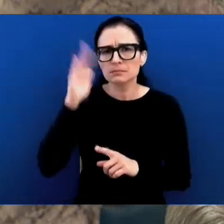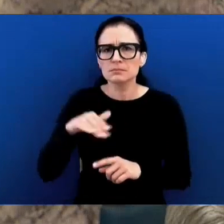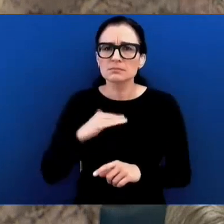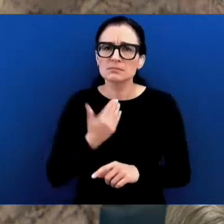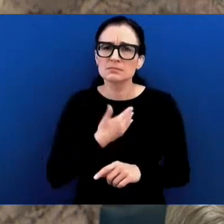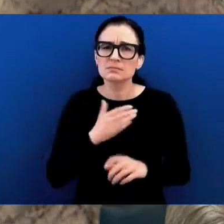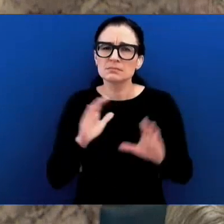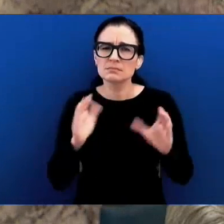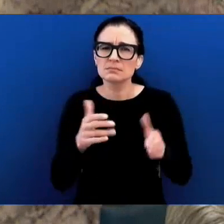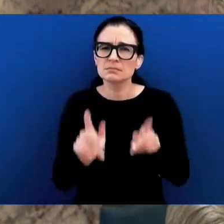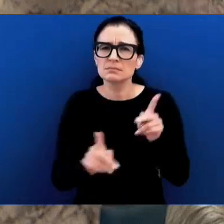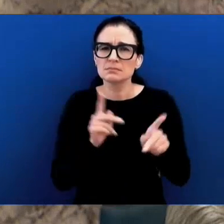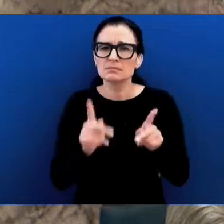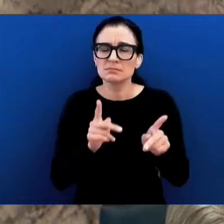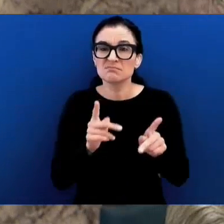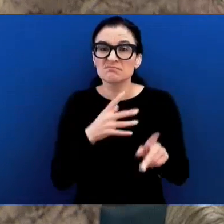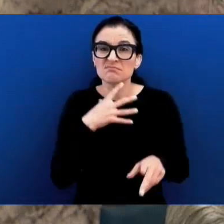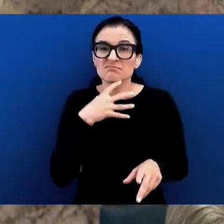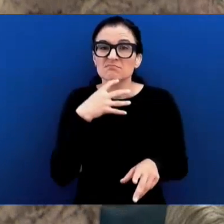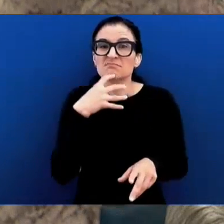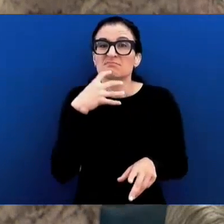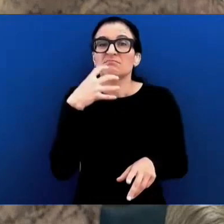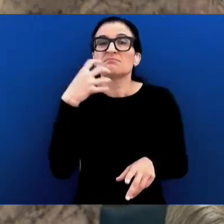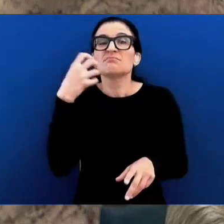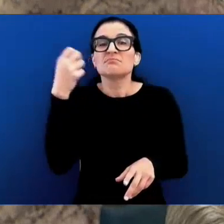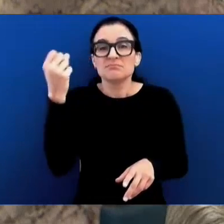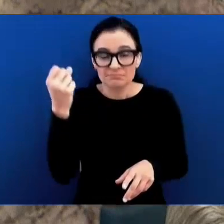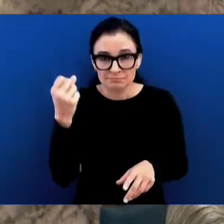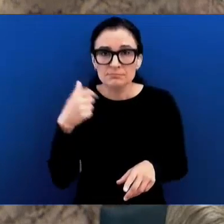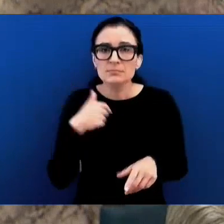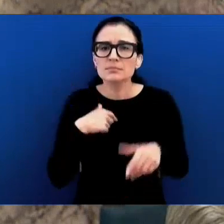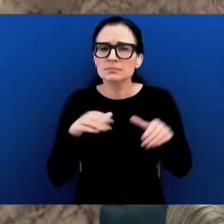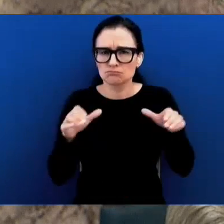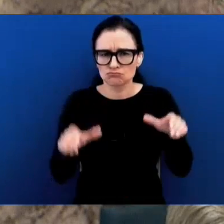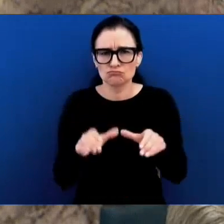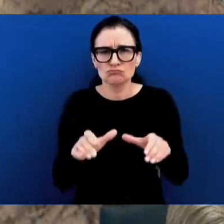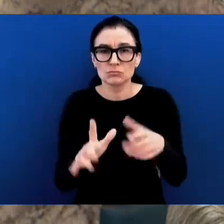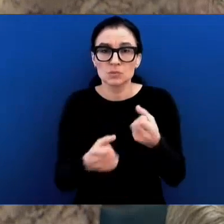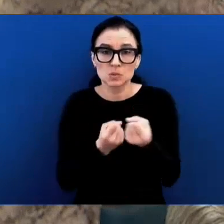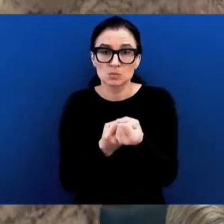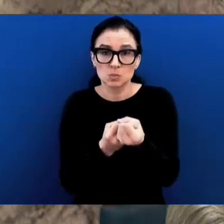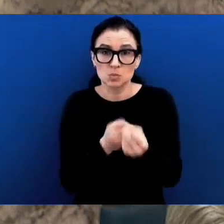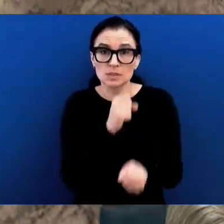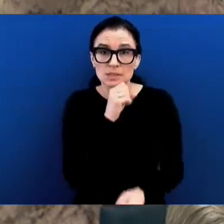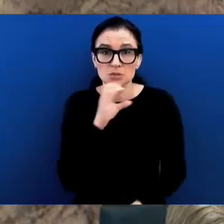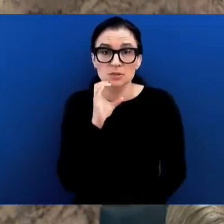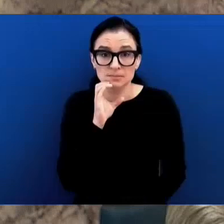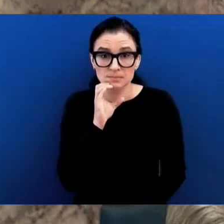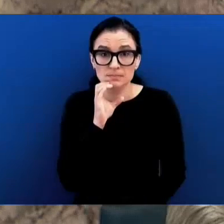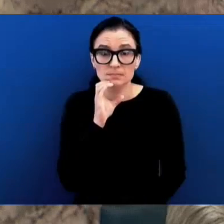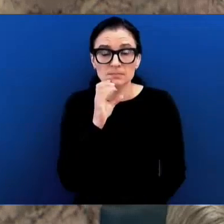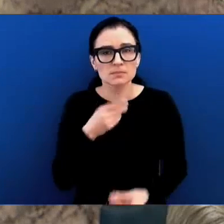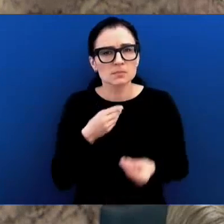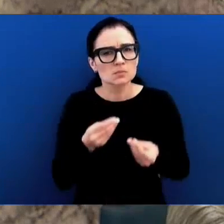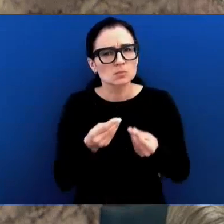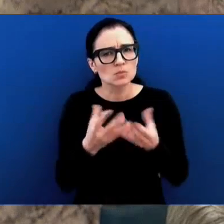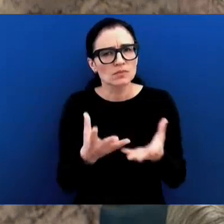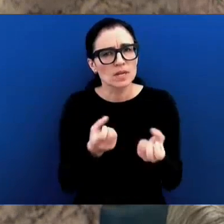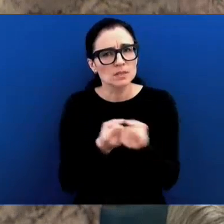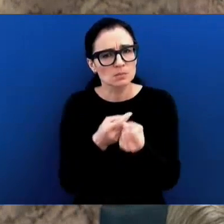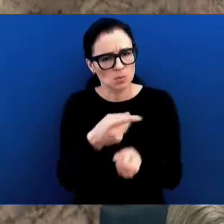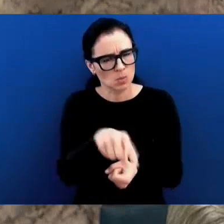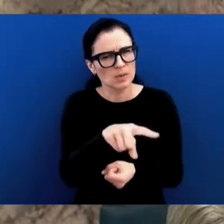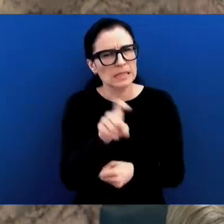to support seniors and give them the support they need to live vibrant and independent lives. You know, we're helping